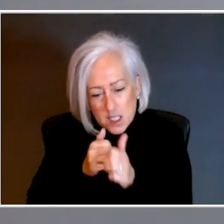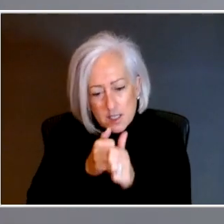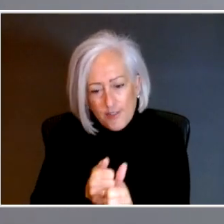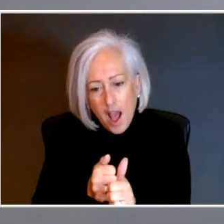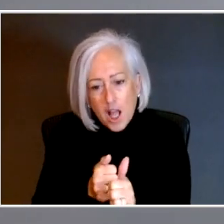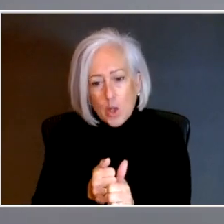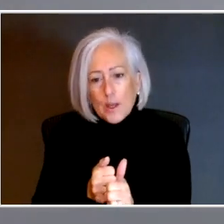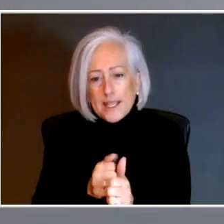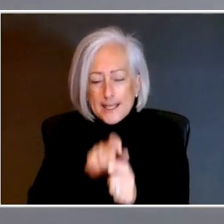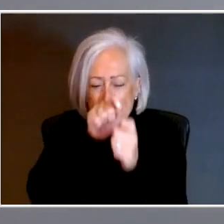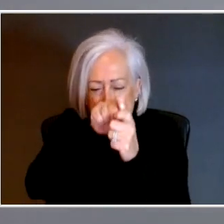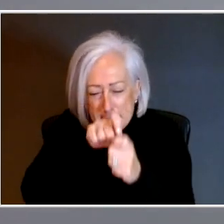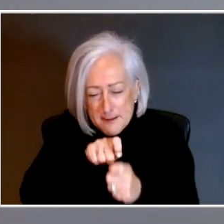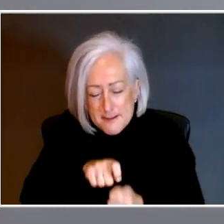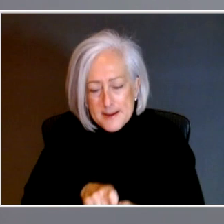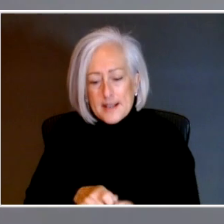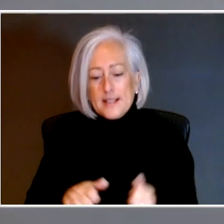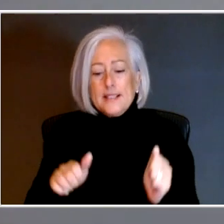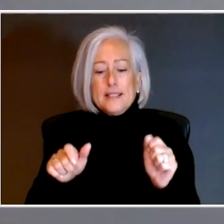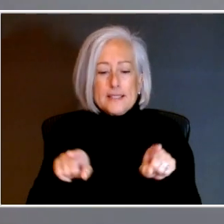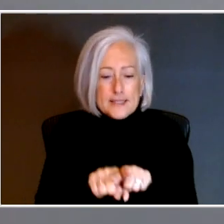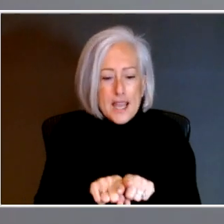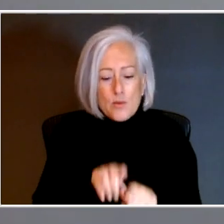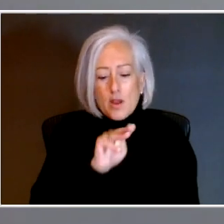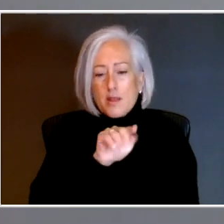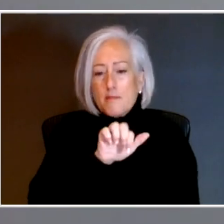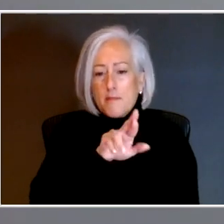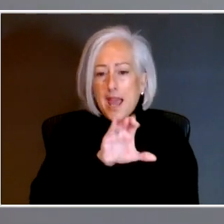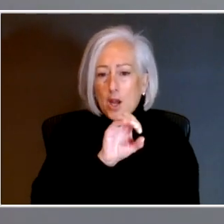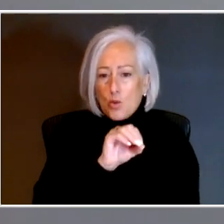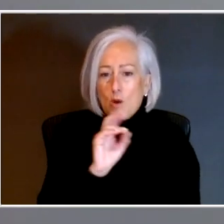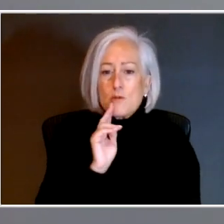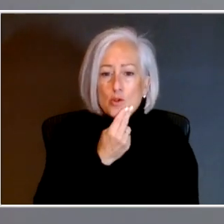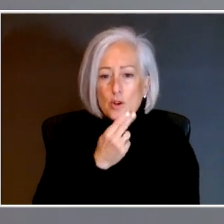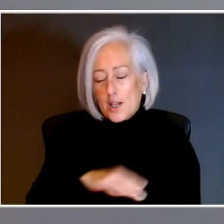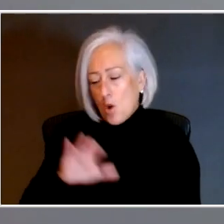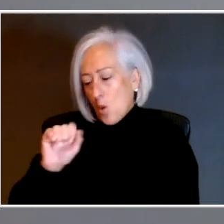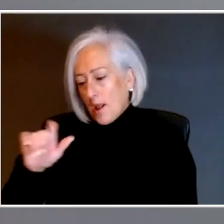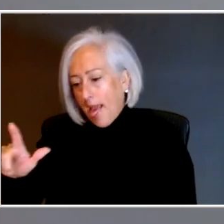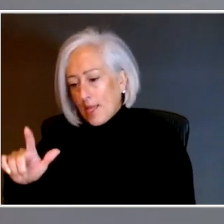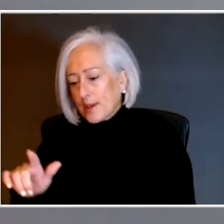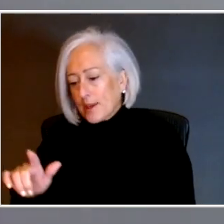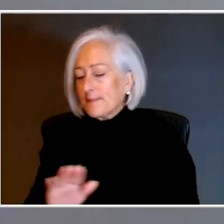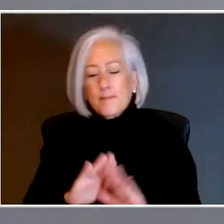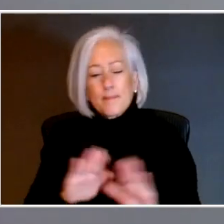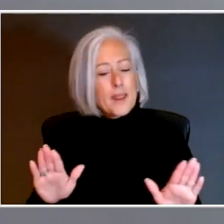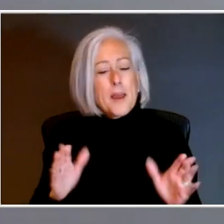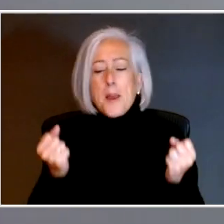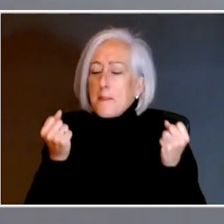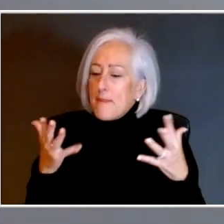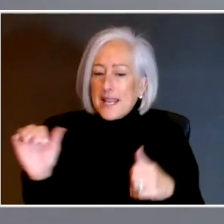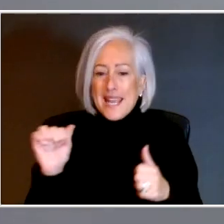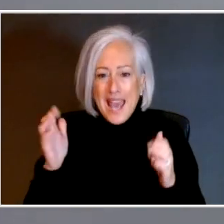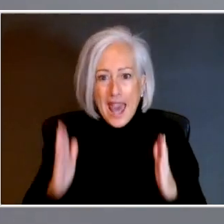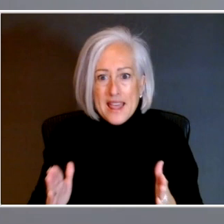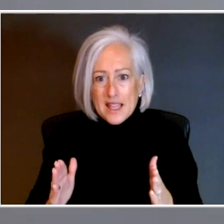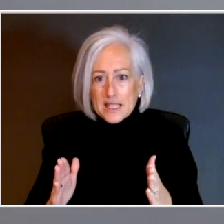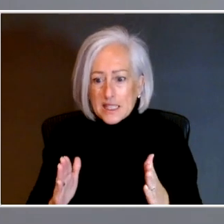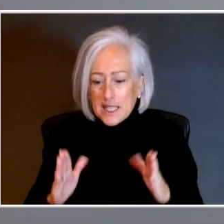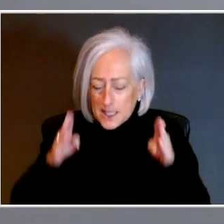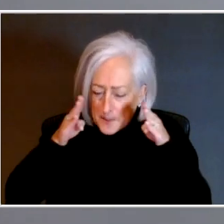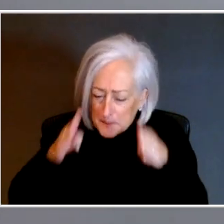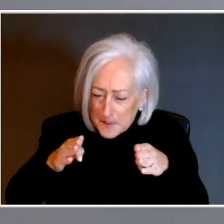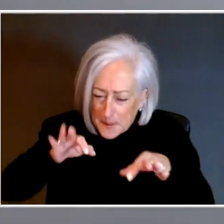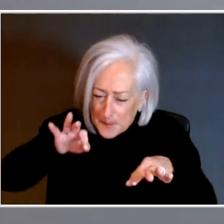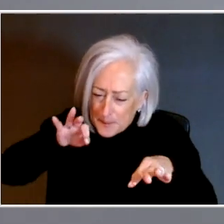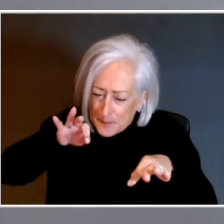to the T, same with calories. And a lot of my athletes identify as people who are very dedicated. They have perfectionist